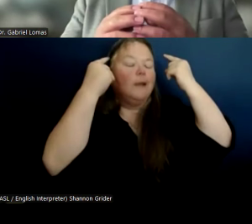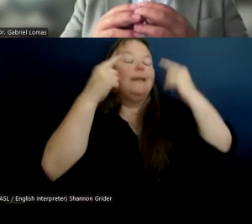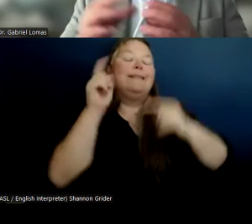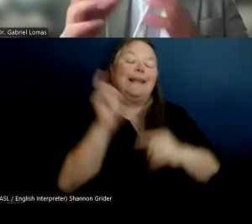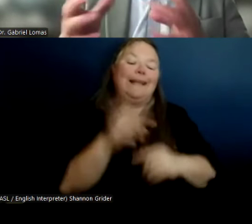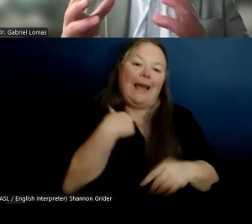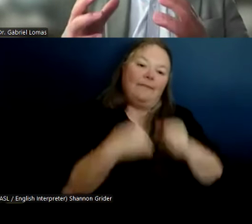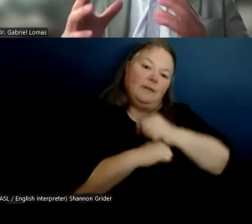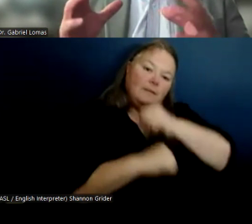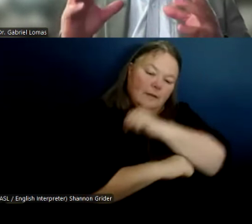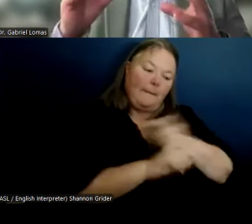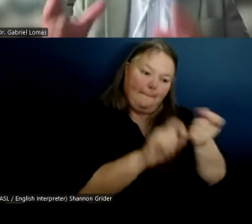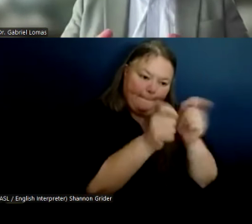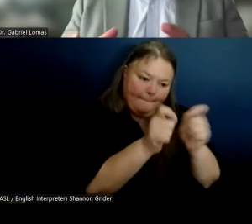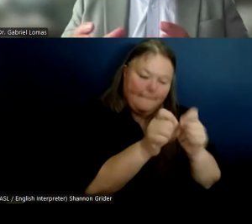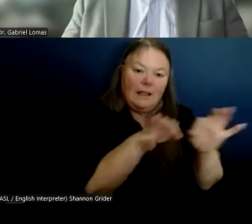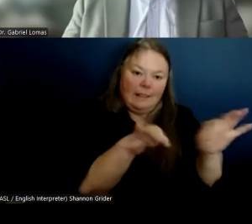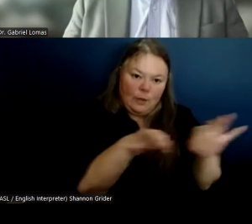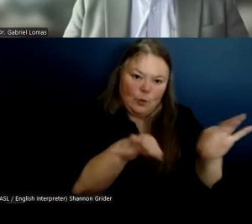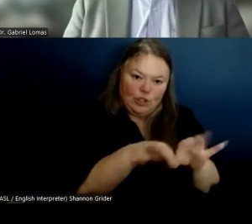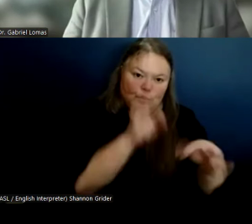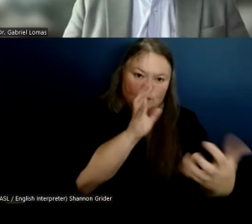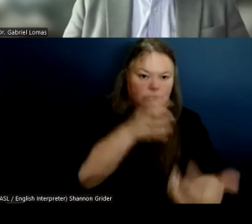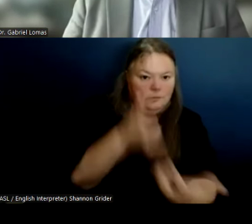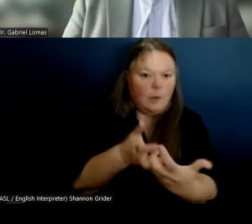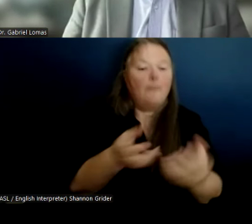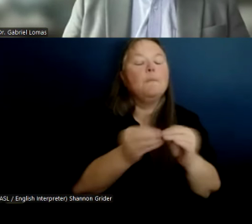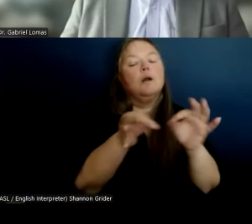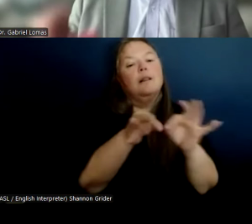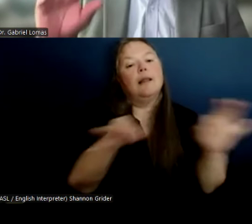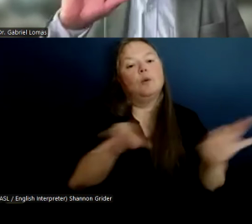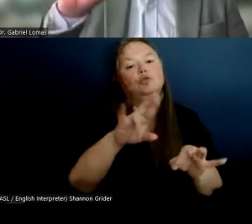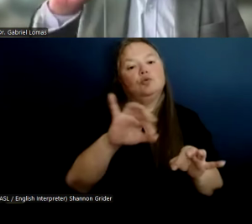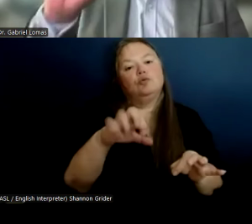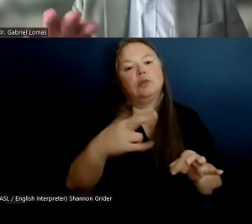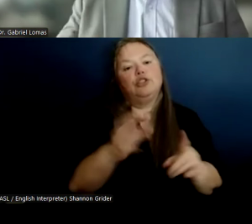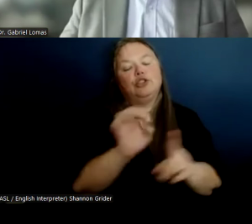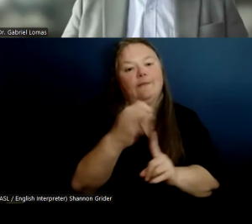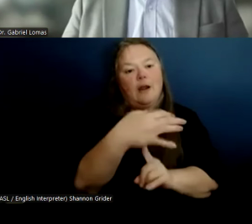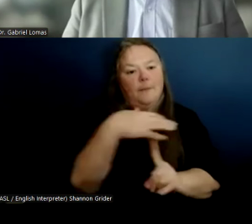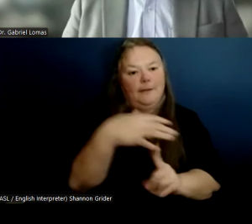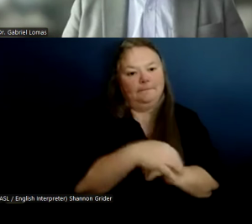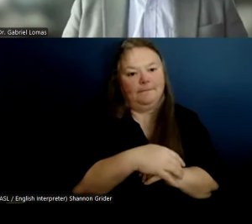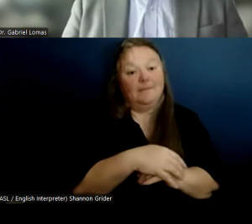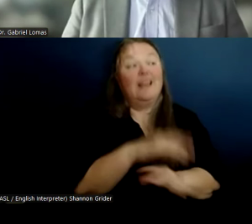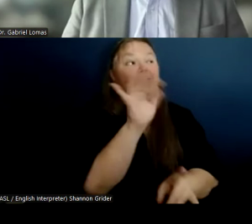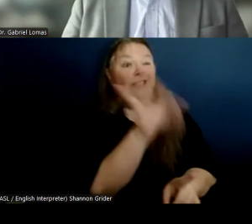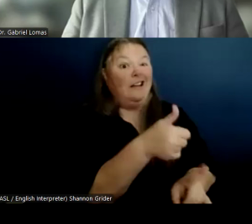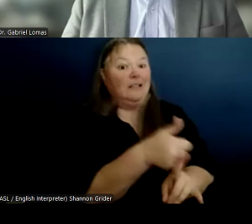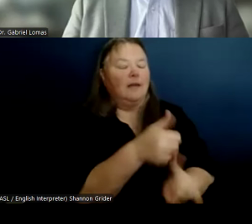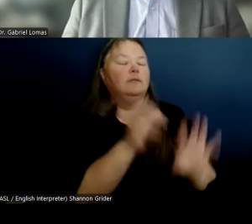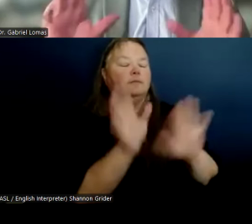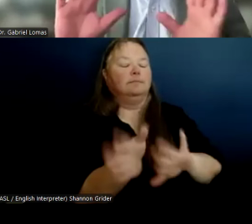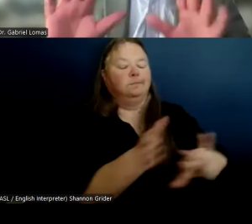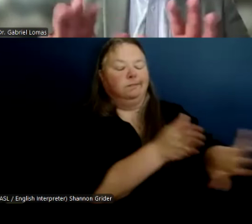have modified language and language richer environments. I don't That could be a presentation in and of itself. So